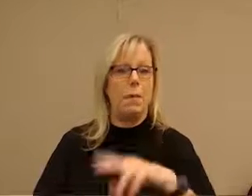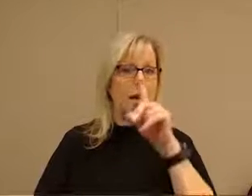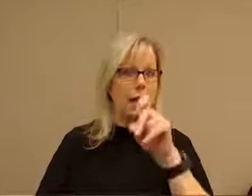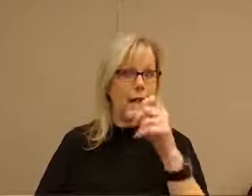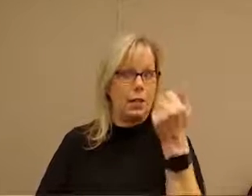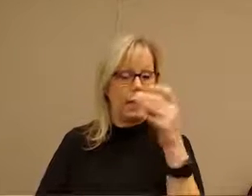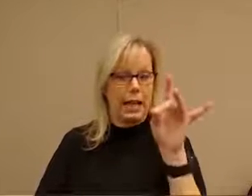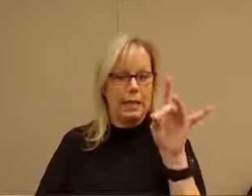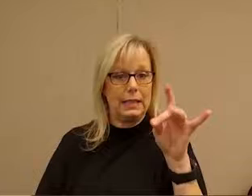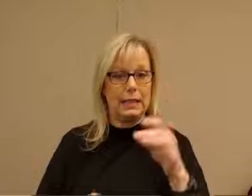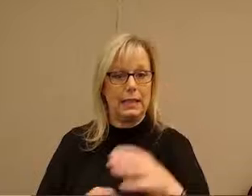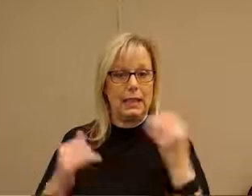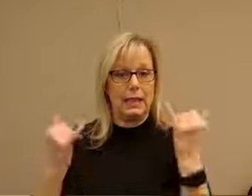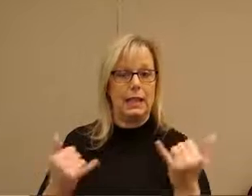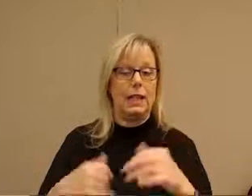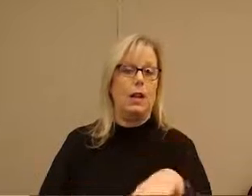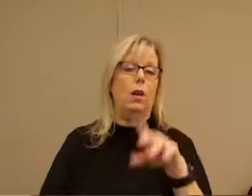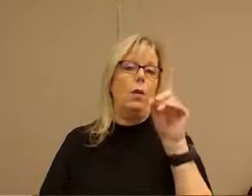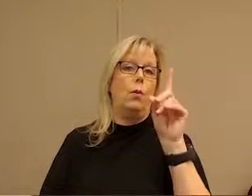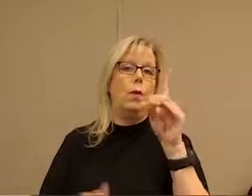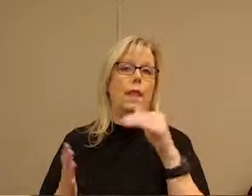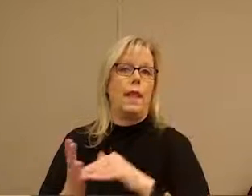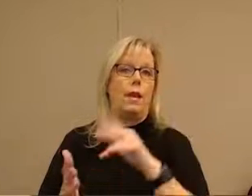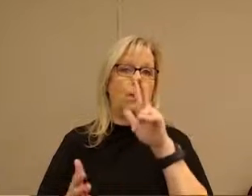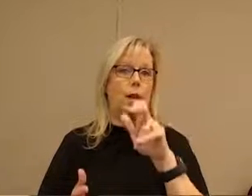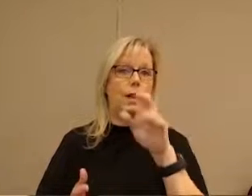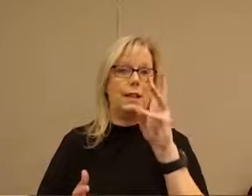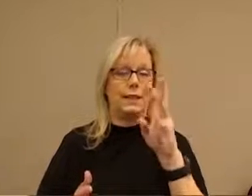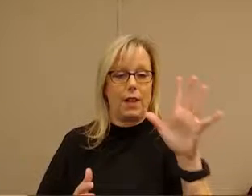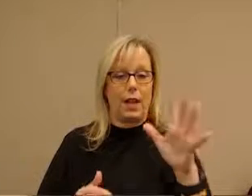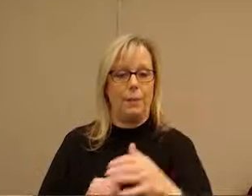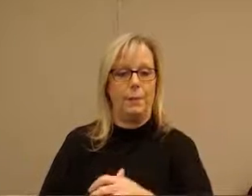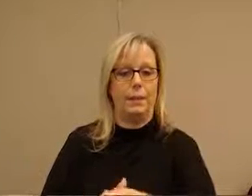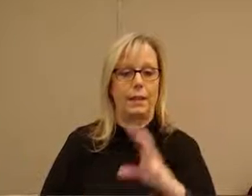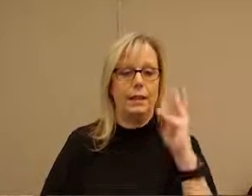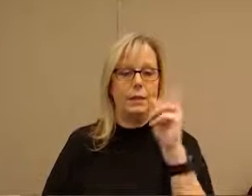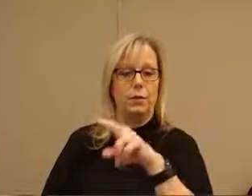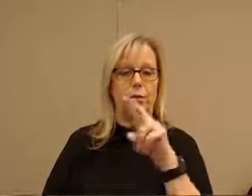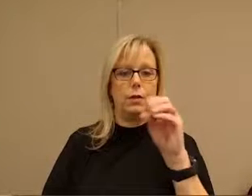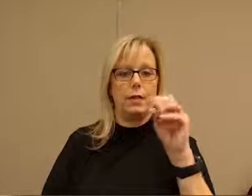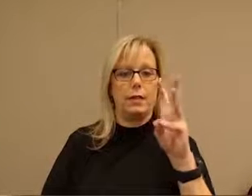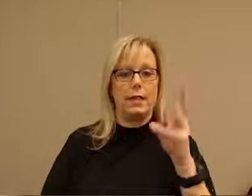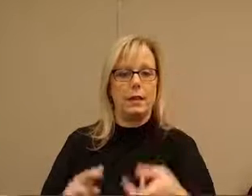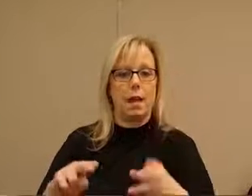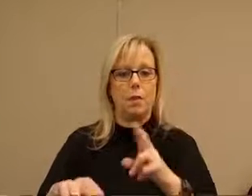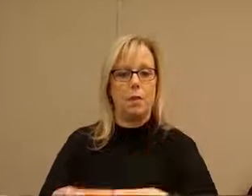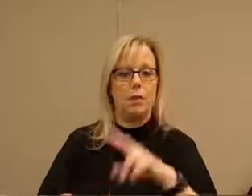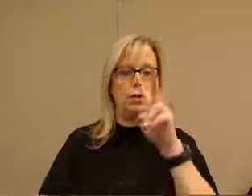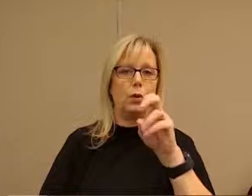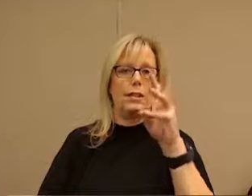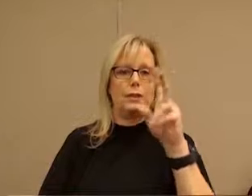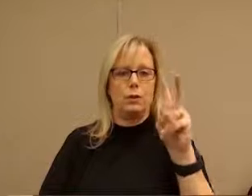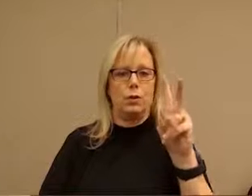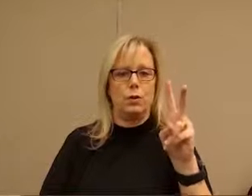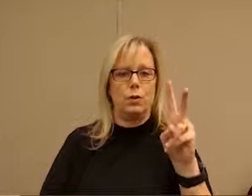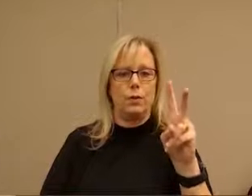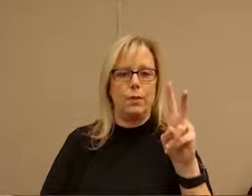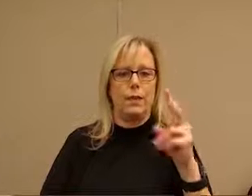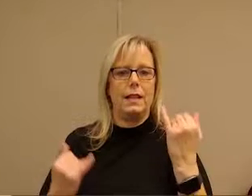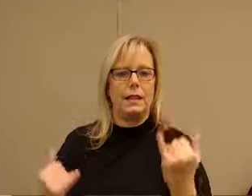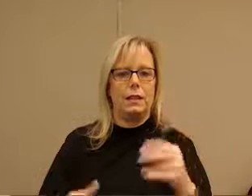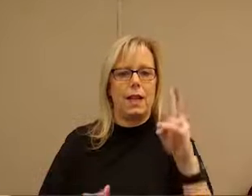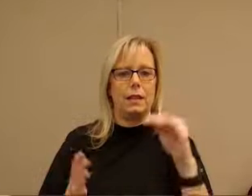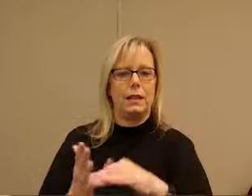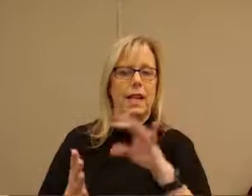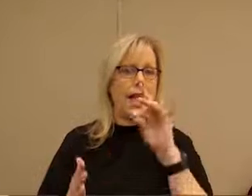62205 up 118 to 1365. 62206 up 262 this week